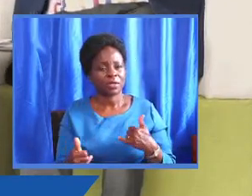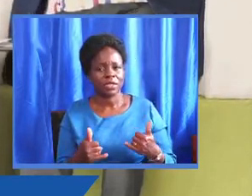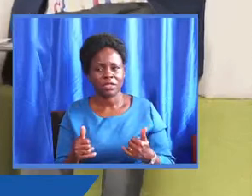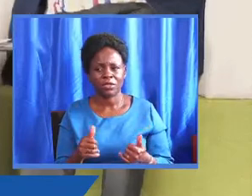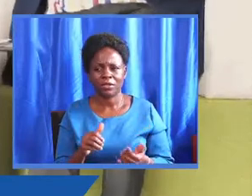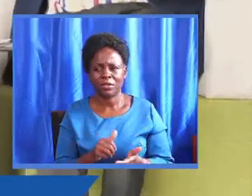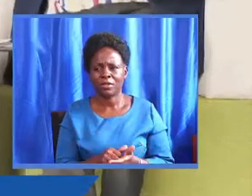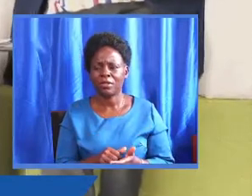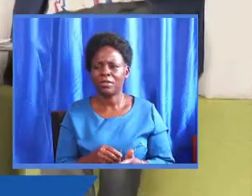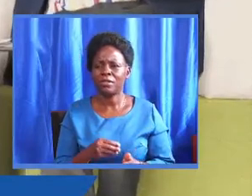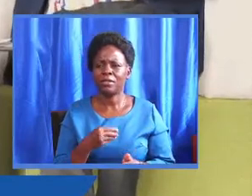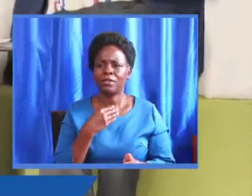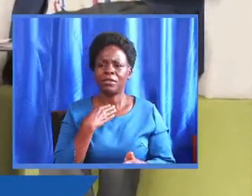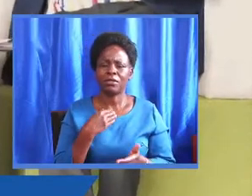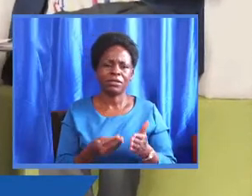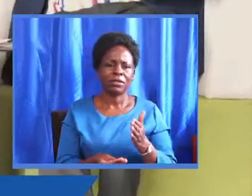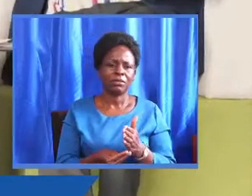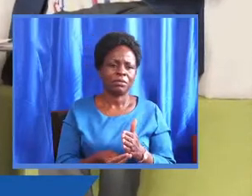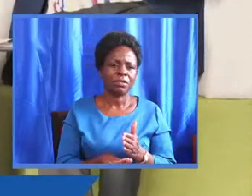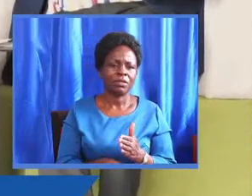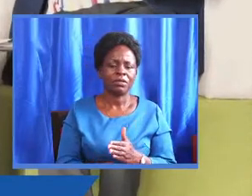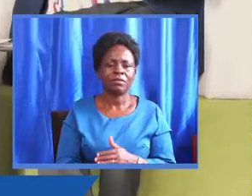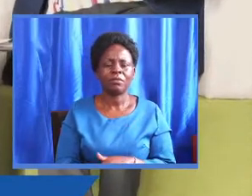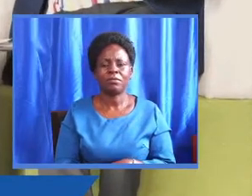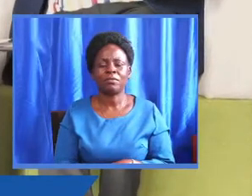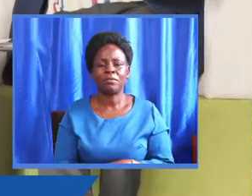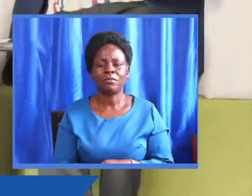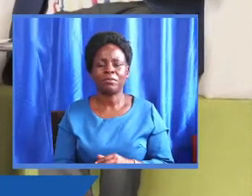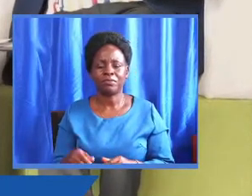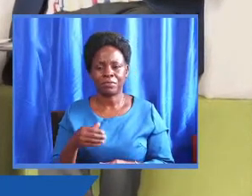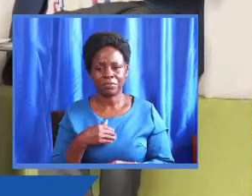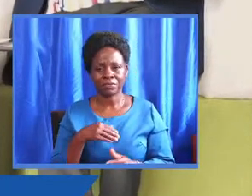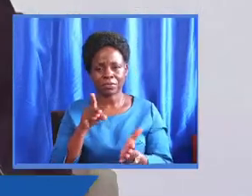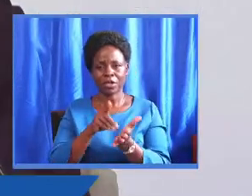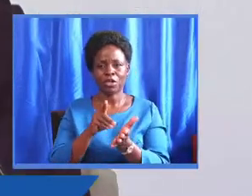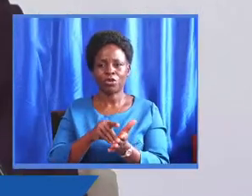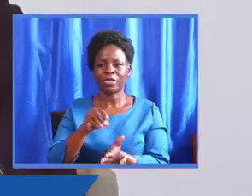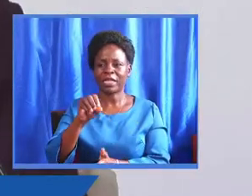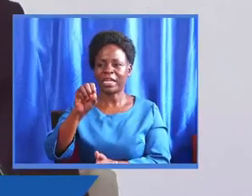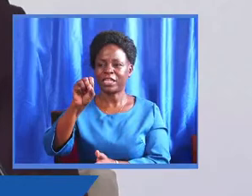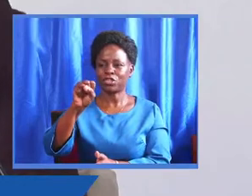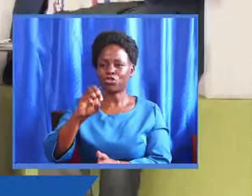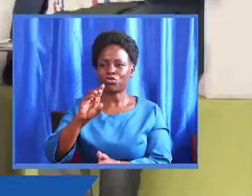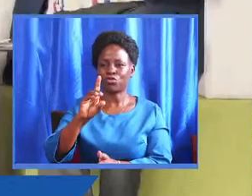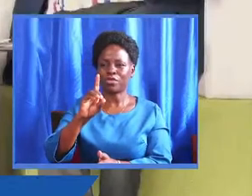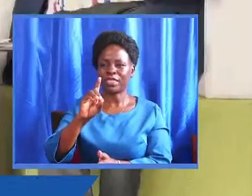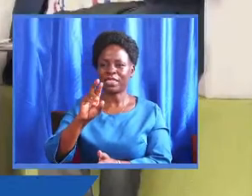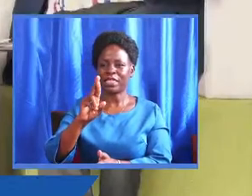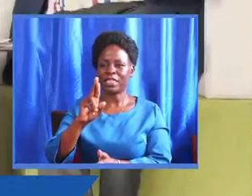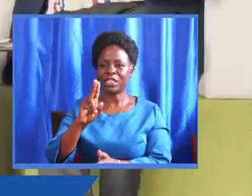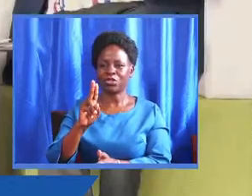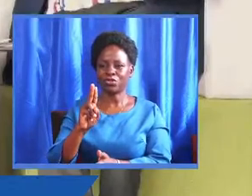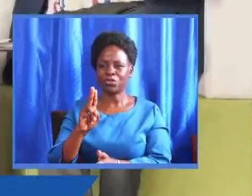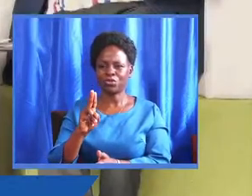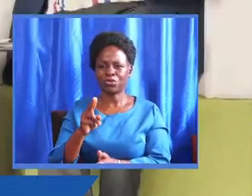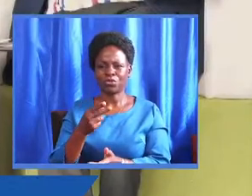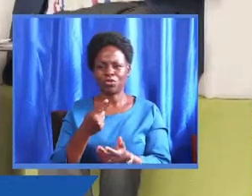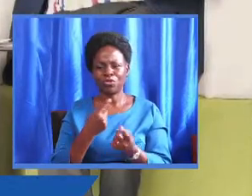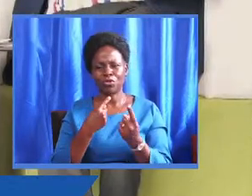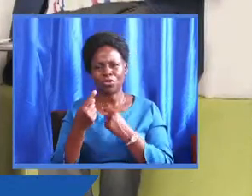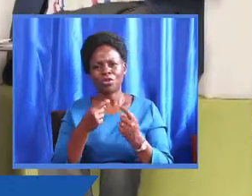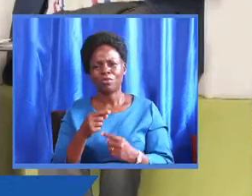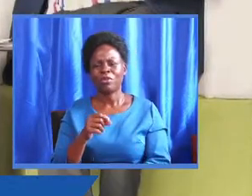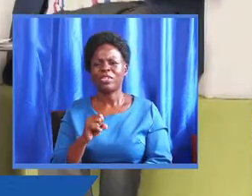Doctor, that you want supplement on that? I think you made a statement where you talked about